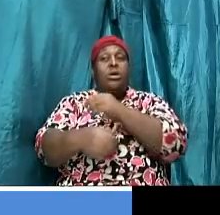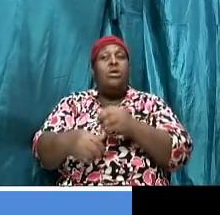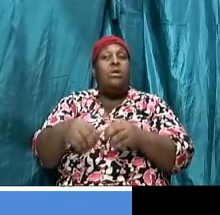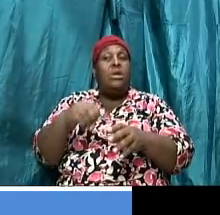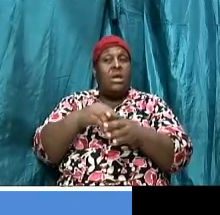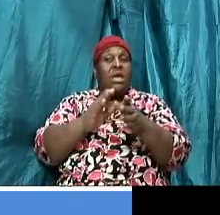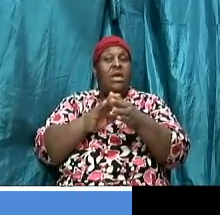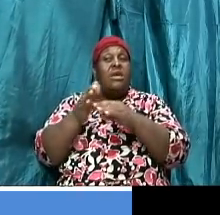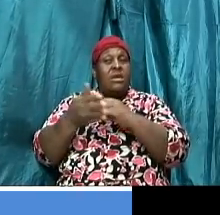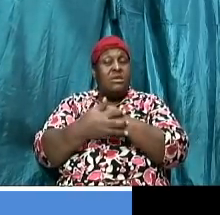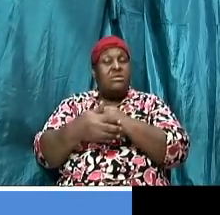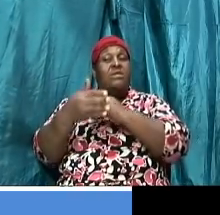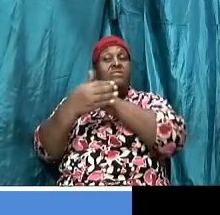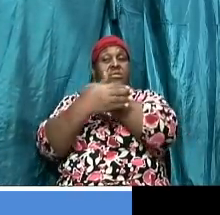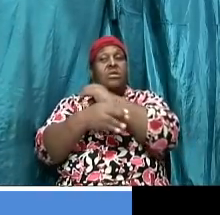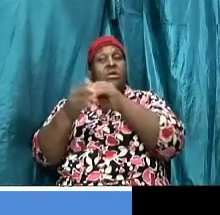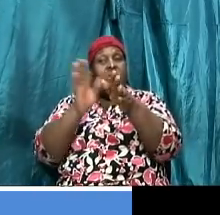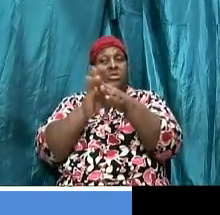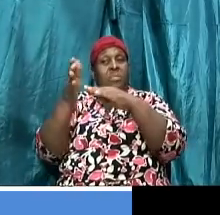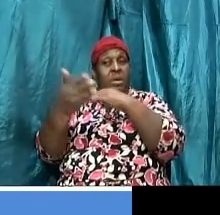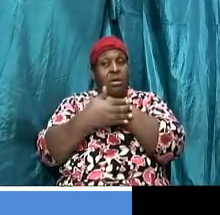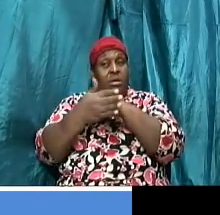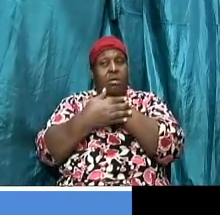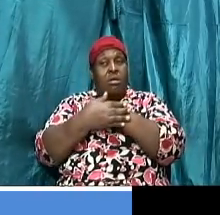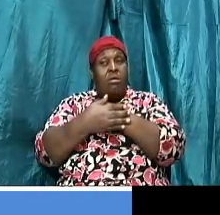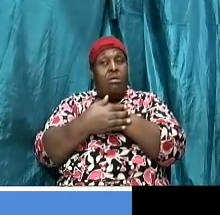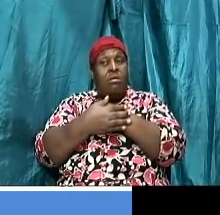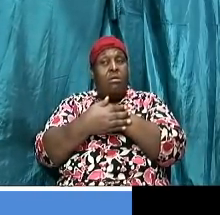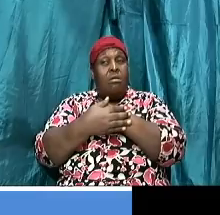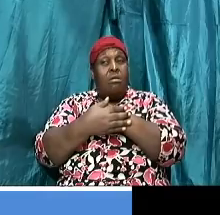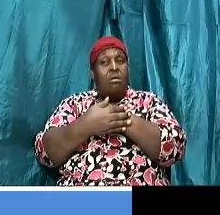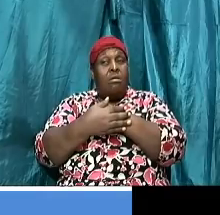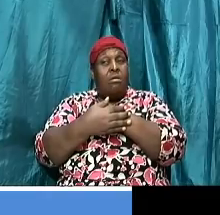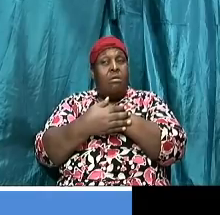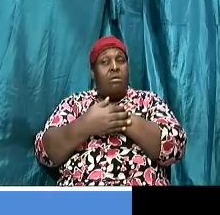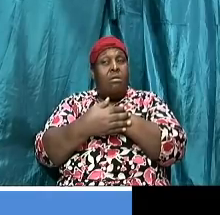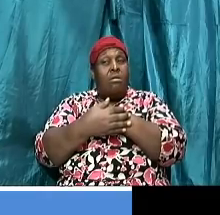today to confirm, there's what is called case laws